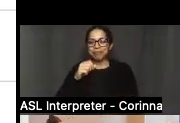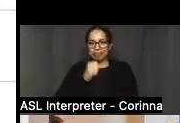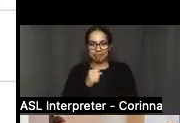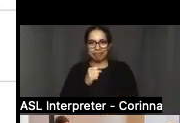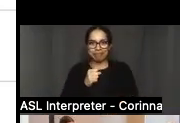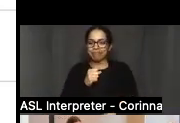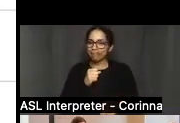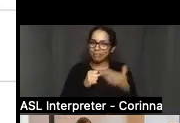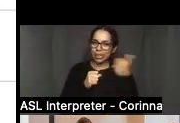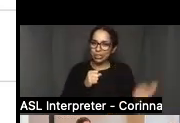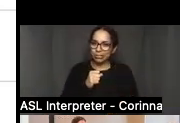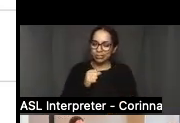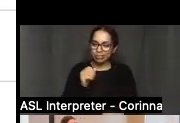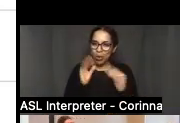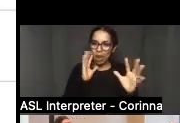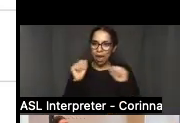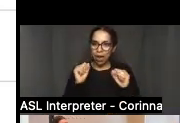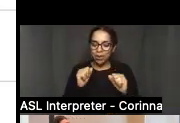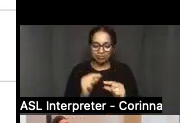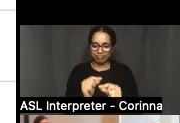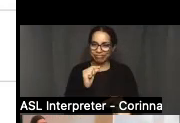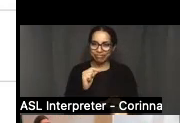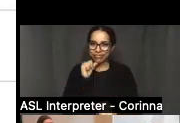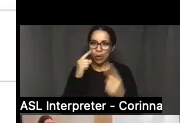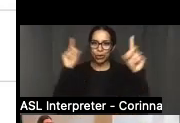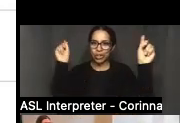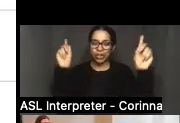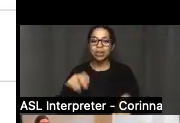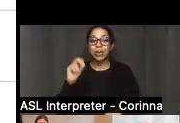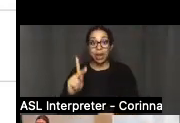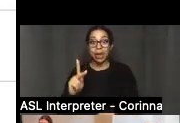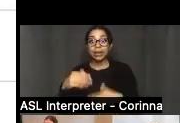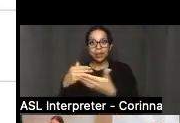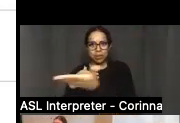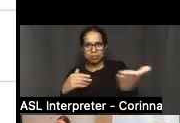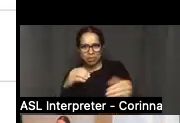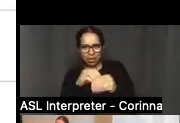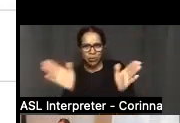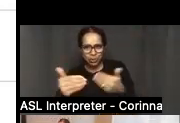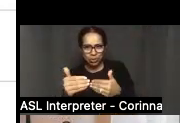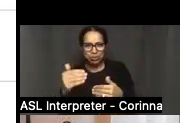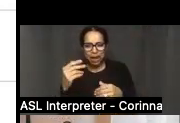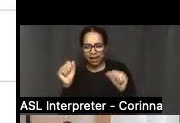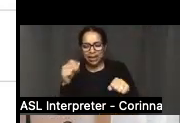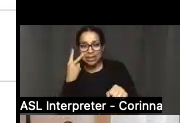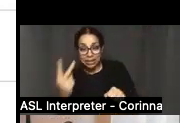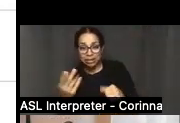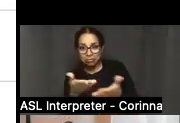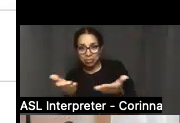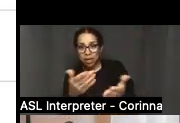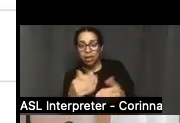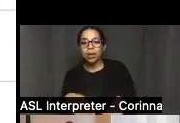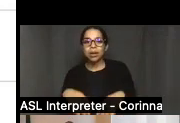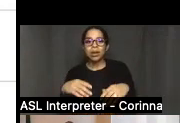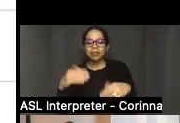So if anyone is on the screen here and you are in the room, I know who you are, but please raise your hand so that others can know who